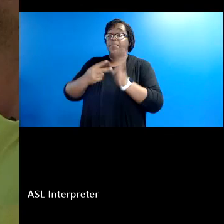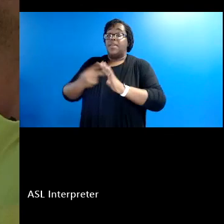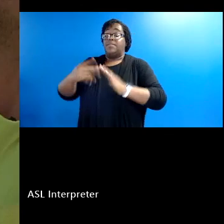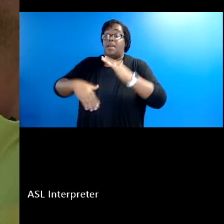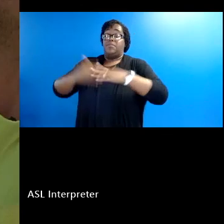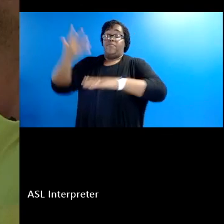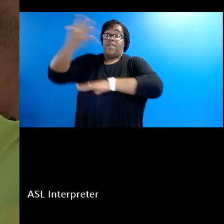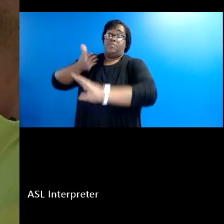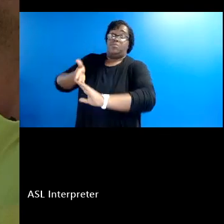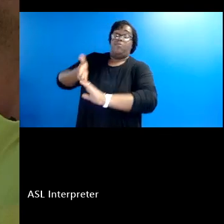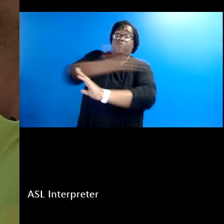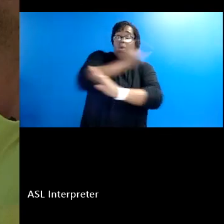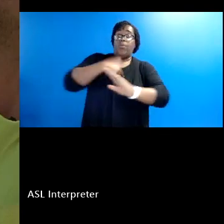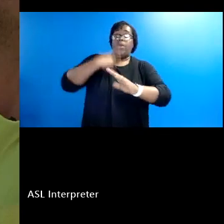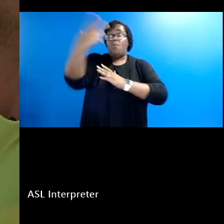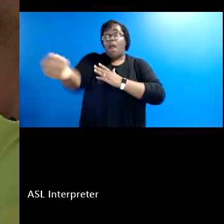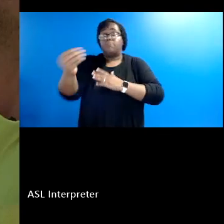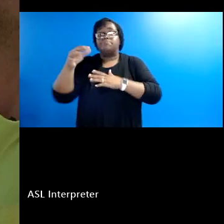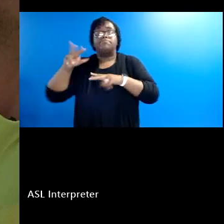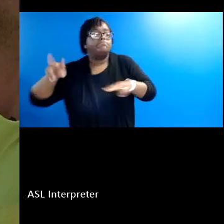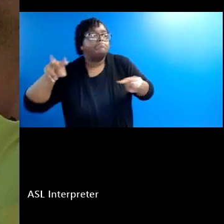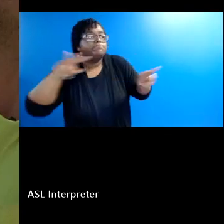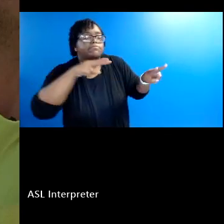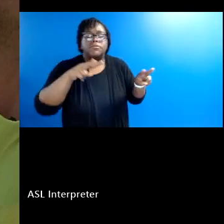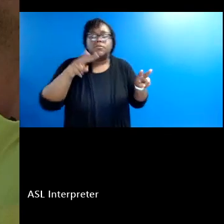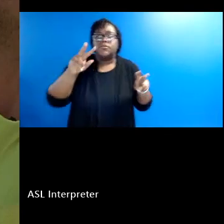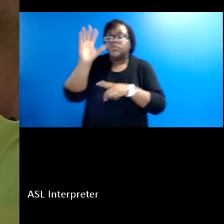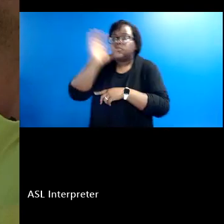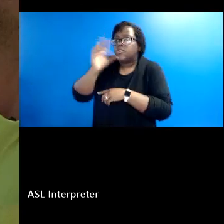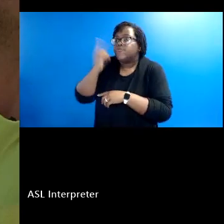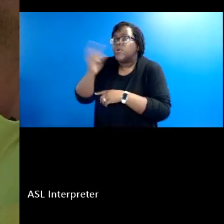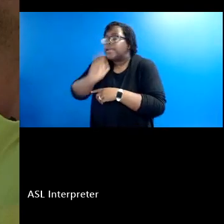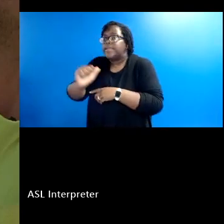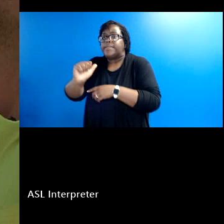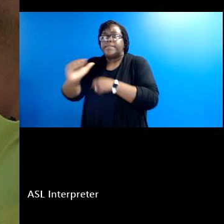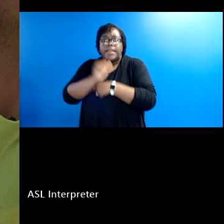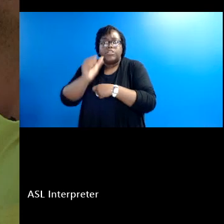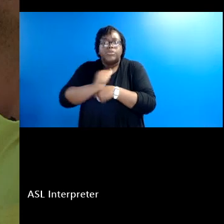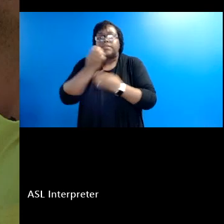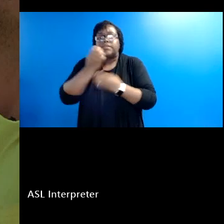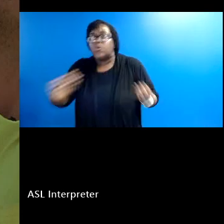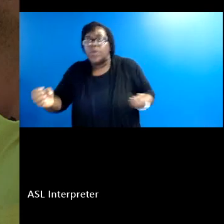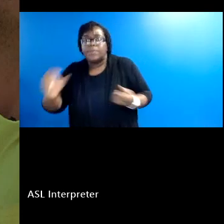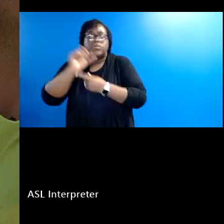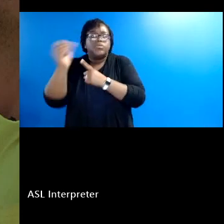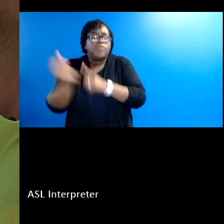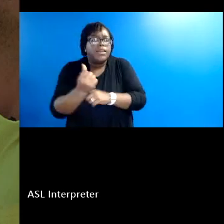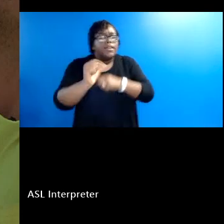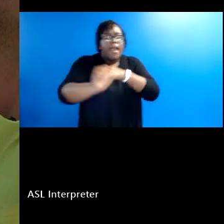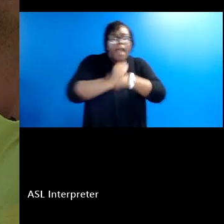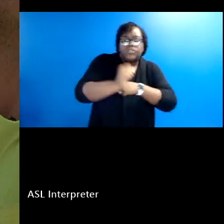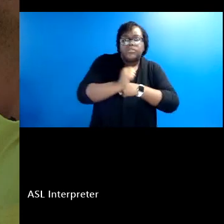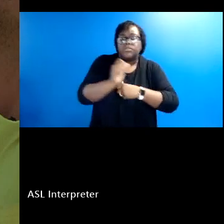we look for hazards. And we identify if there are any equipment conditions. On this last event, we went out in the field and we saw a tree